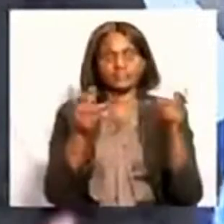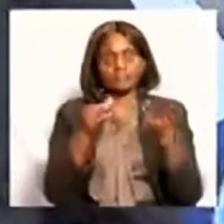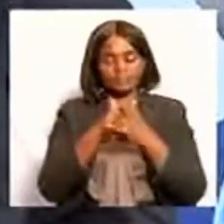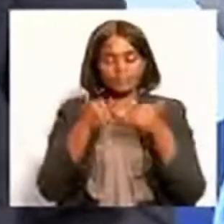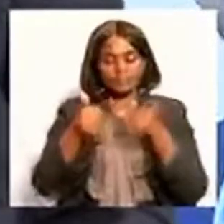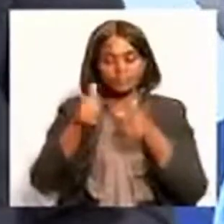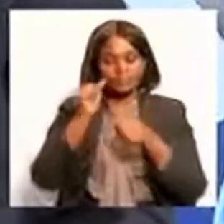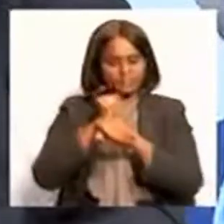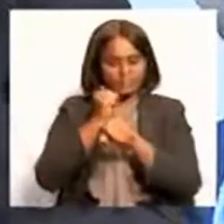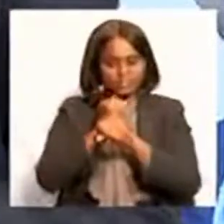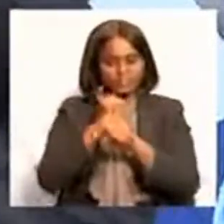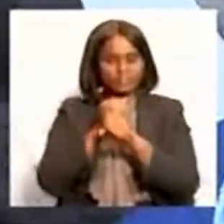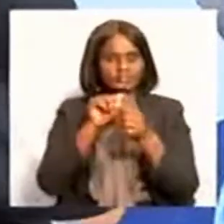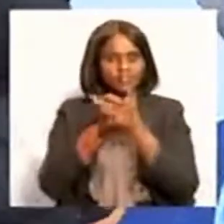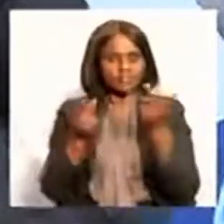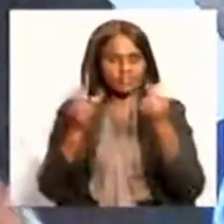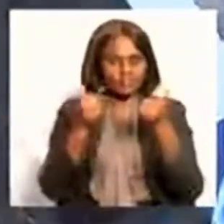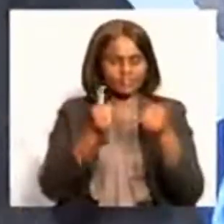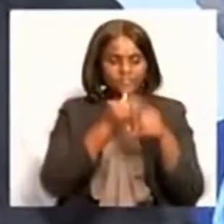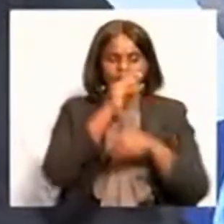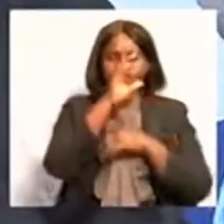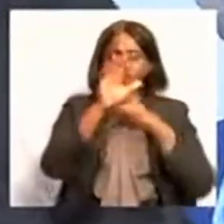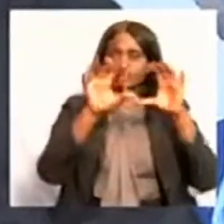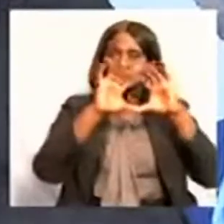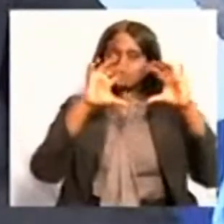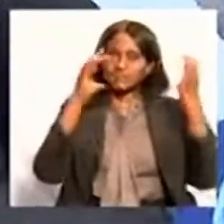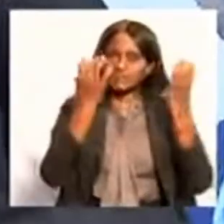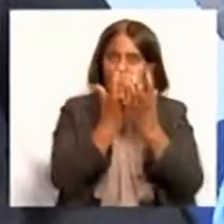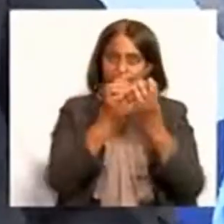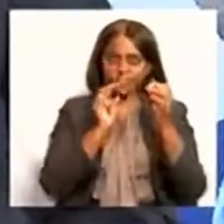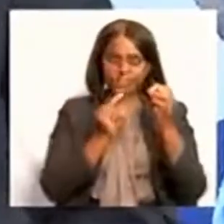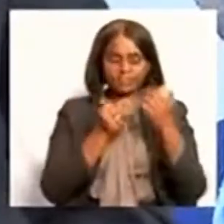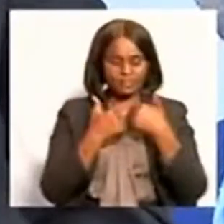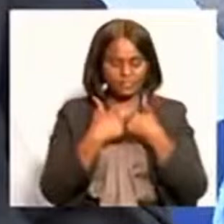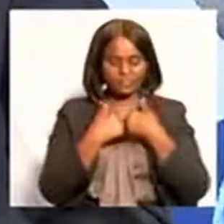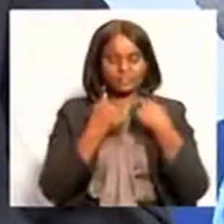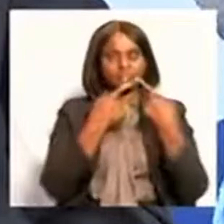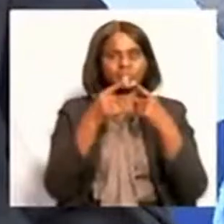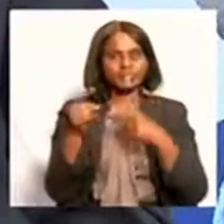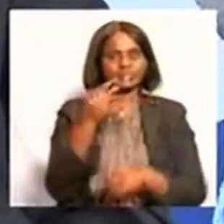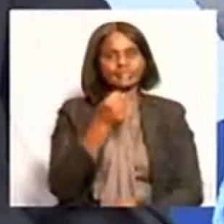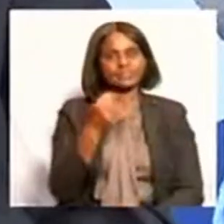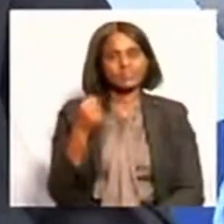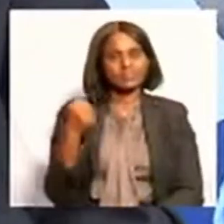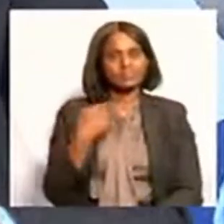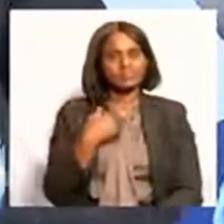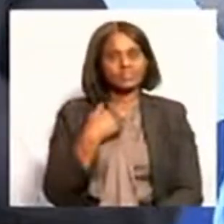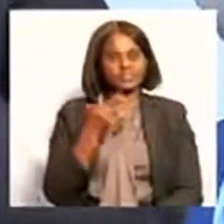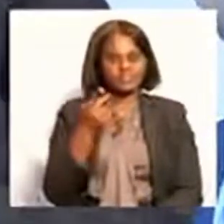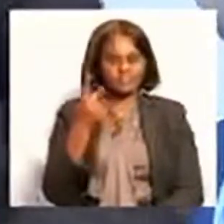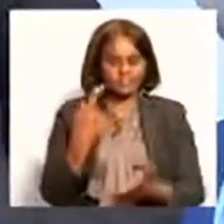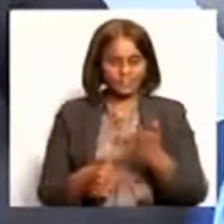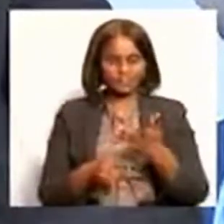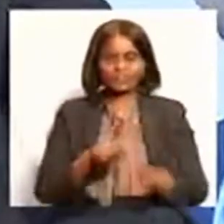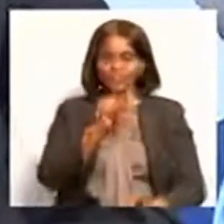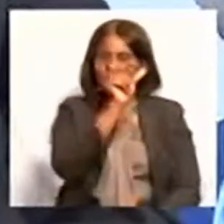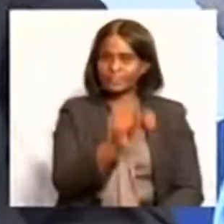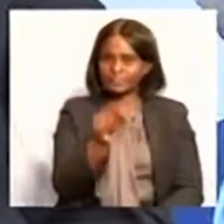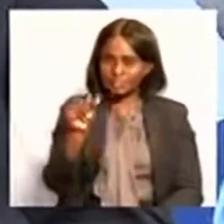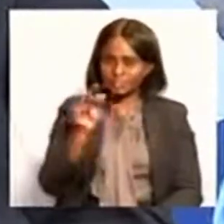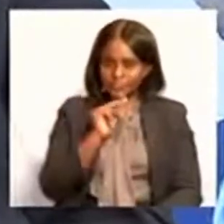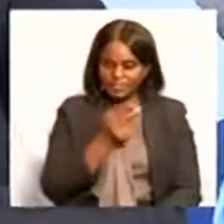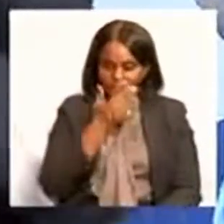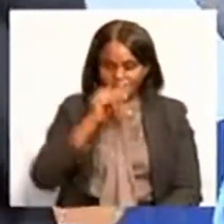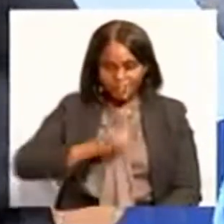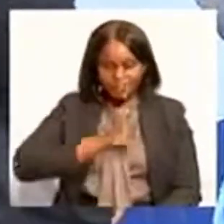do we fare globally? So when it comes to global community, we have got different tools that each one of us is supposed